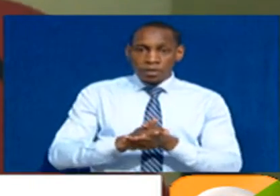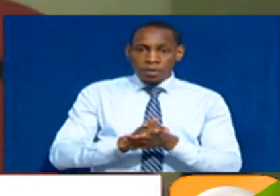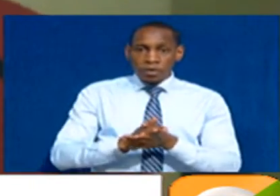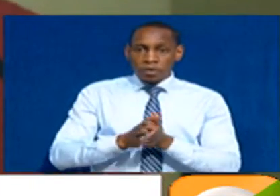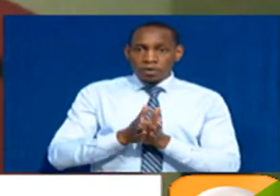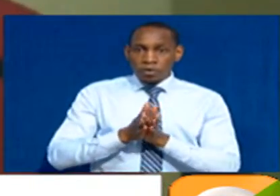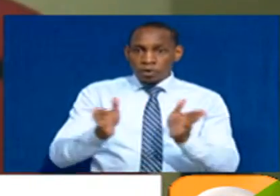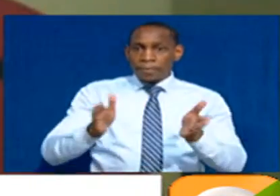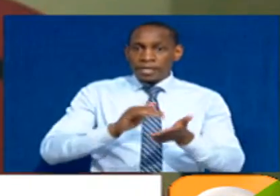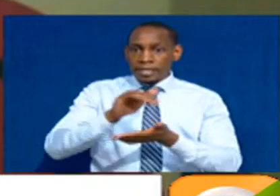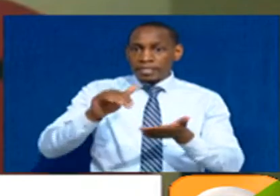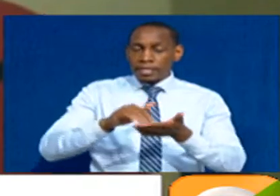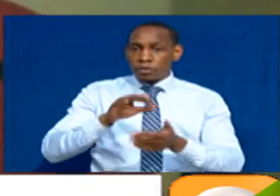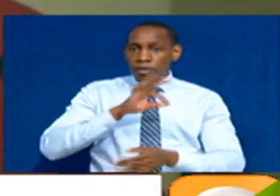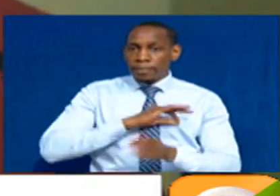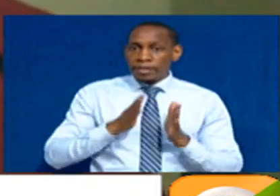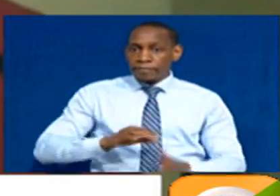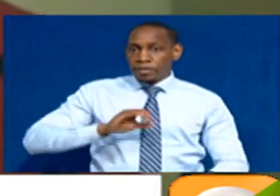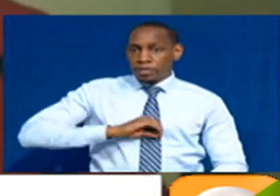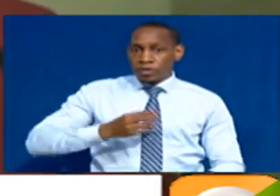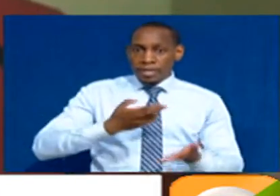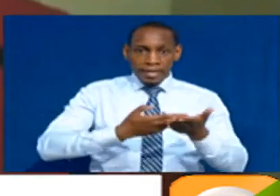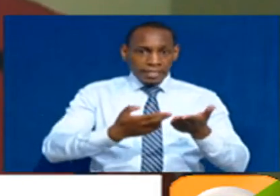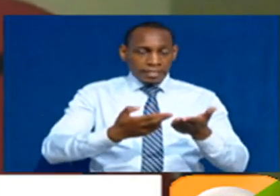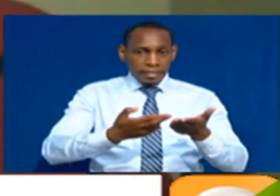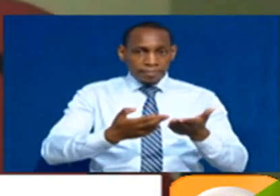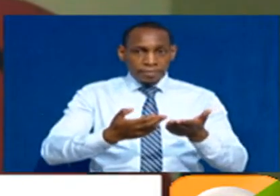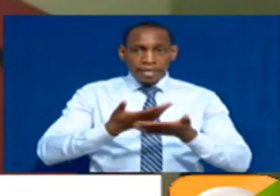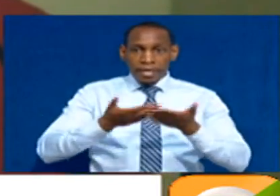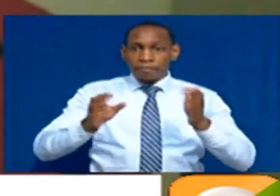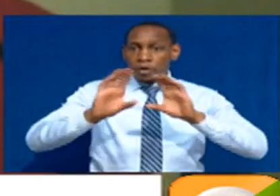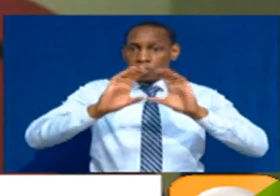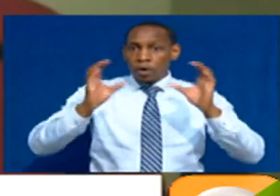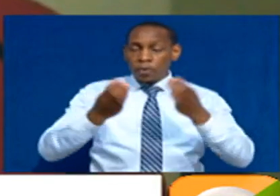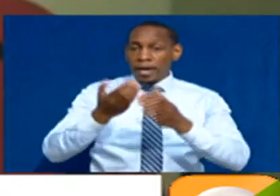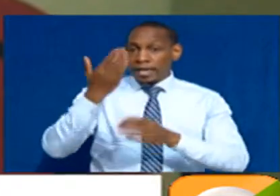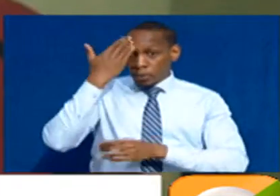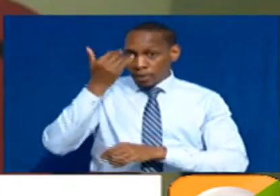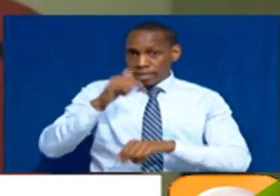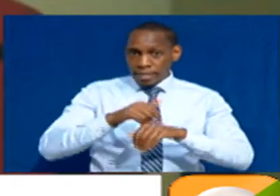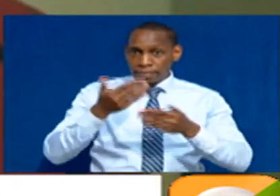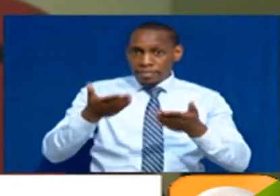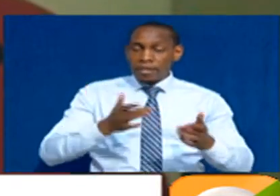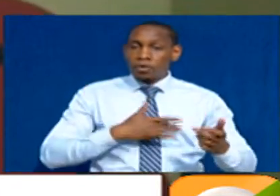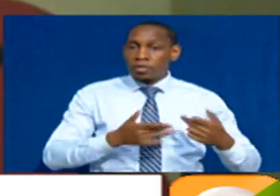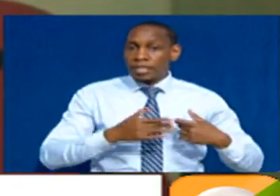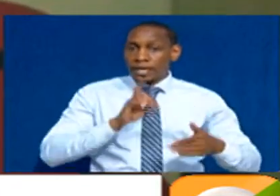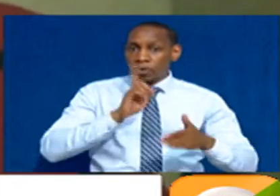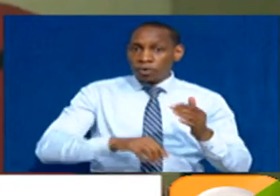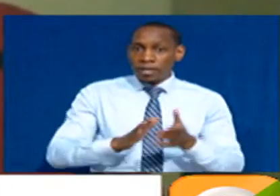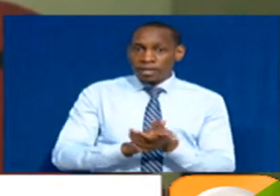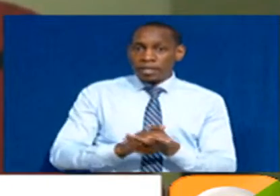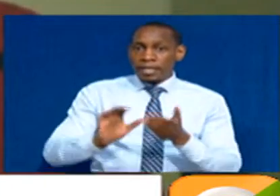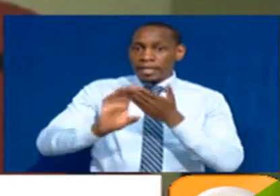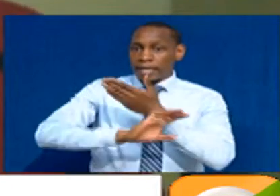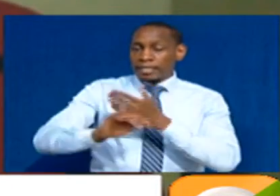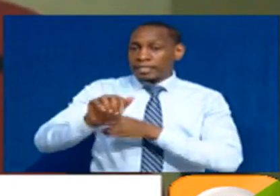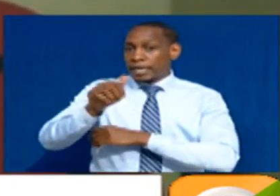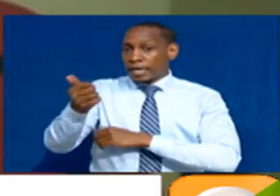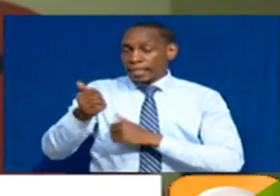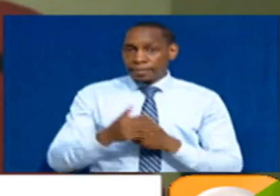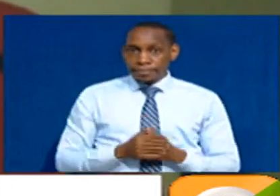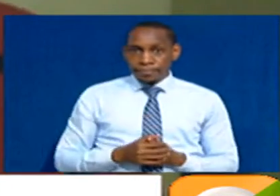central beneficial ownership registers across the world. Because even now it's a concerning that even in some of the